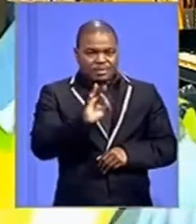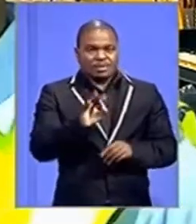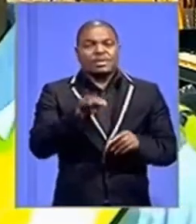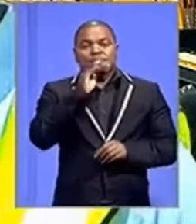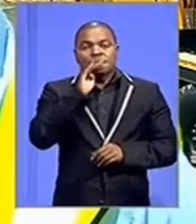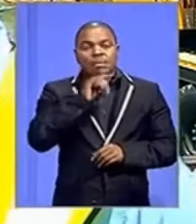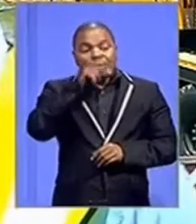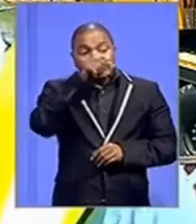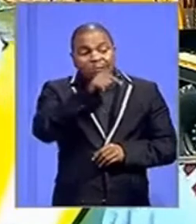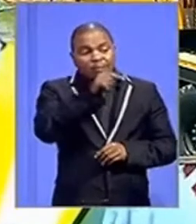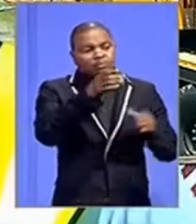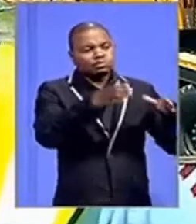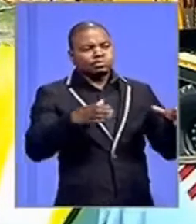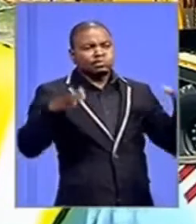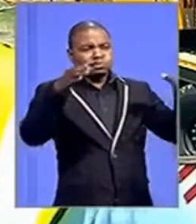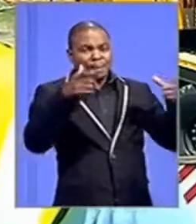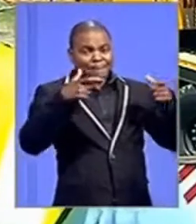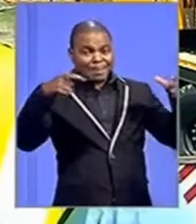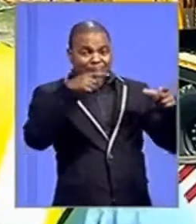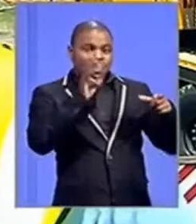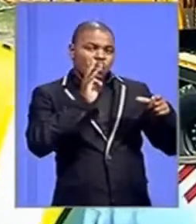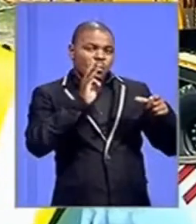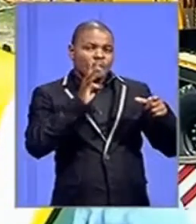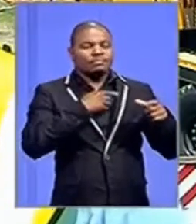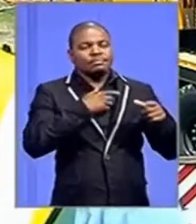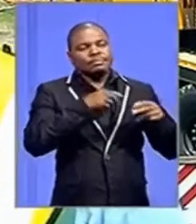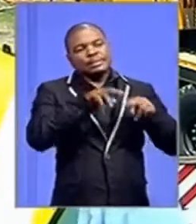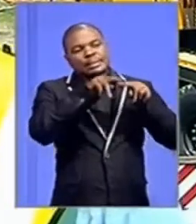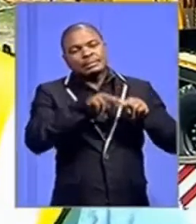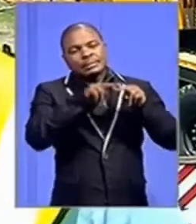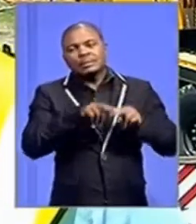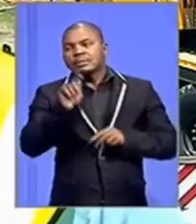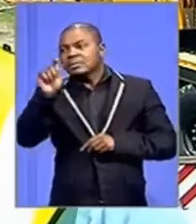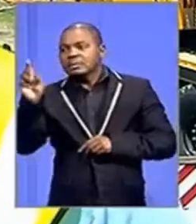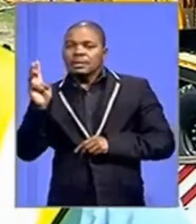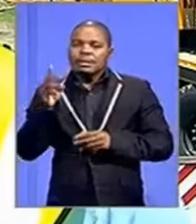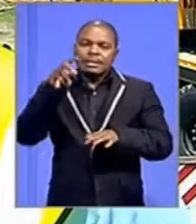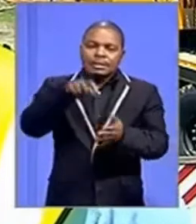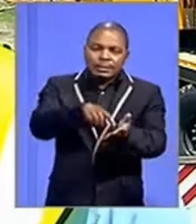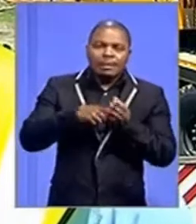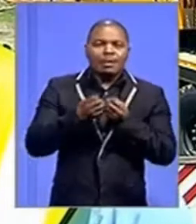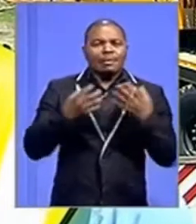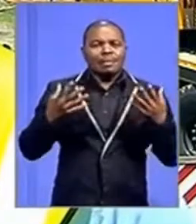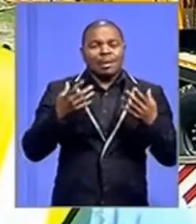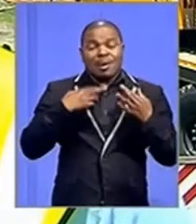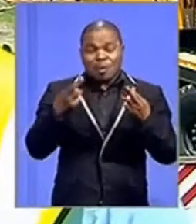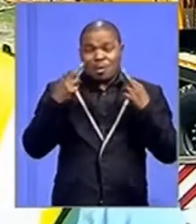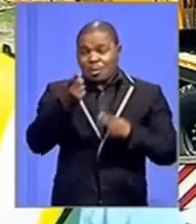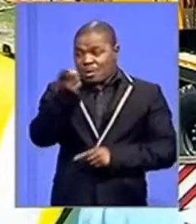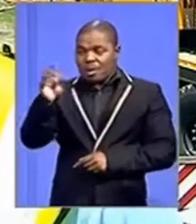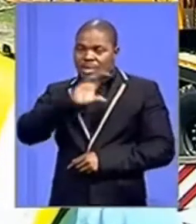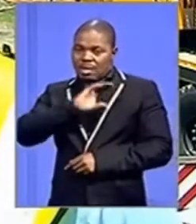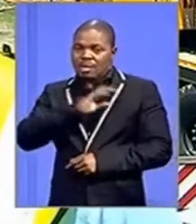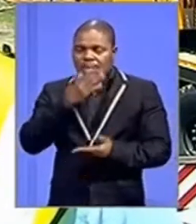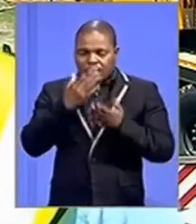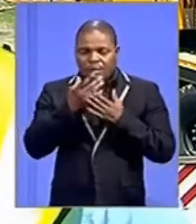the water in those reservoirs will depend on how as individual consumers are consuming. And we are hoping that consumers will really